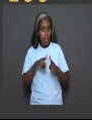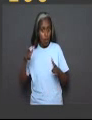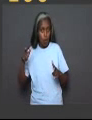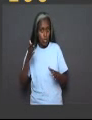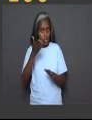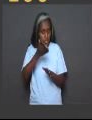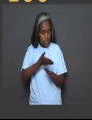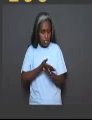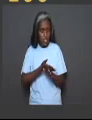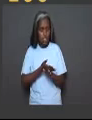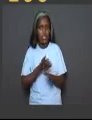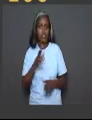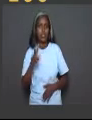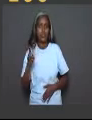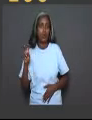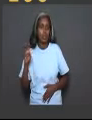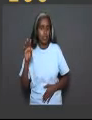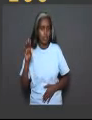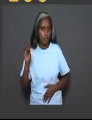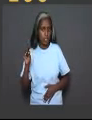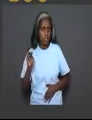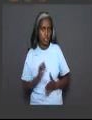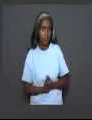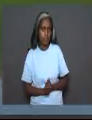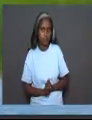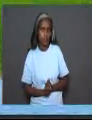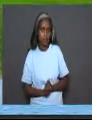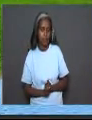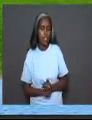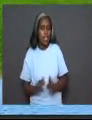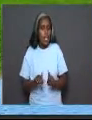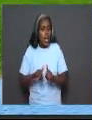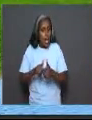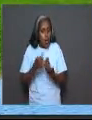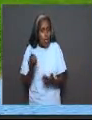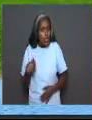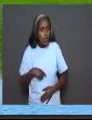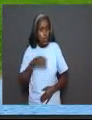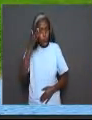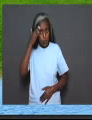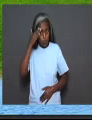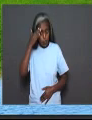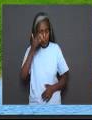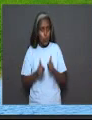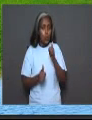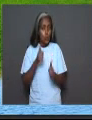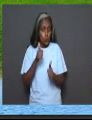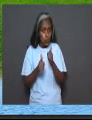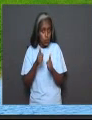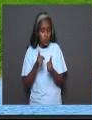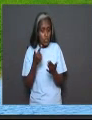side of 200 meters. How can we know which of